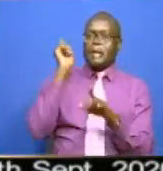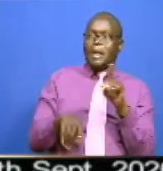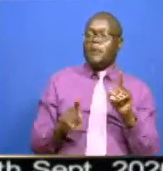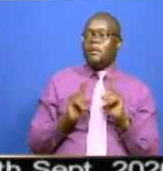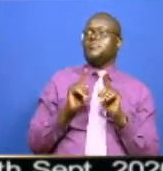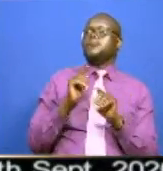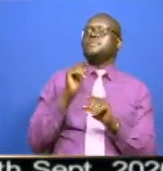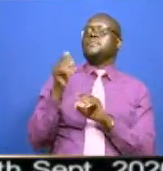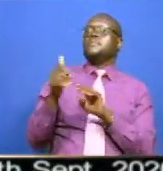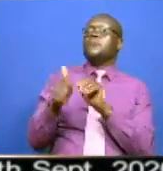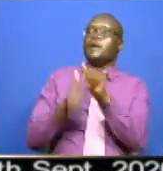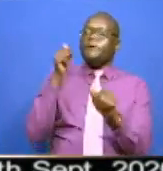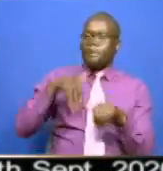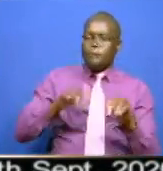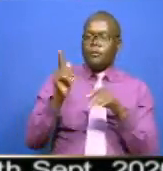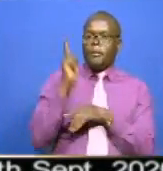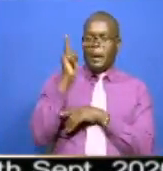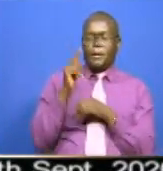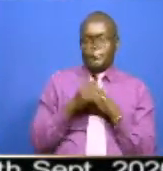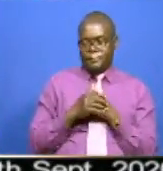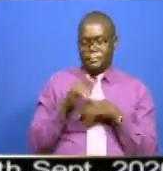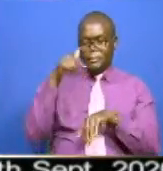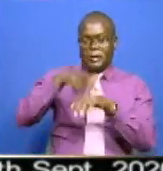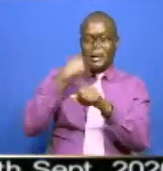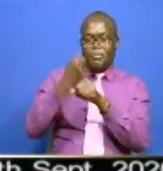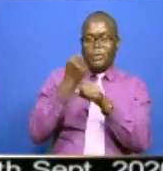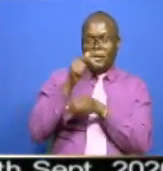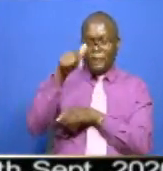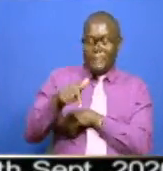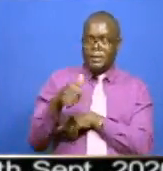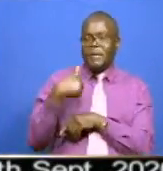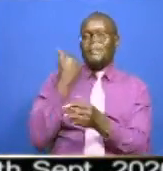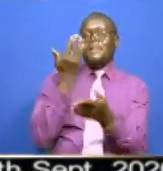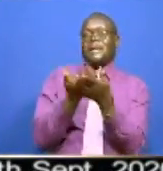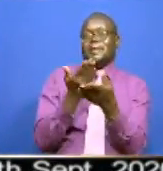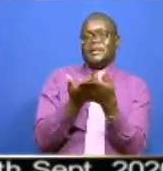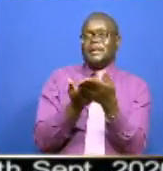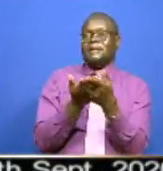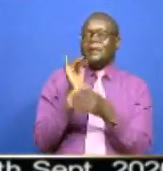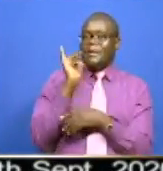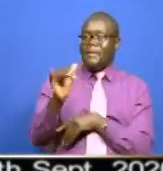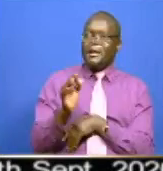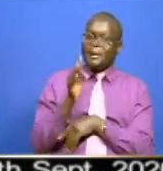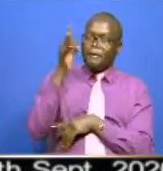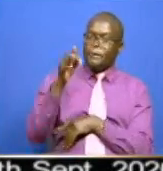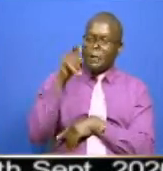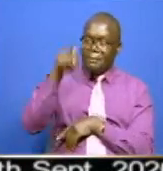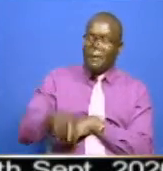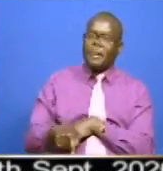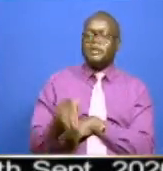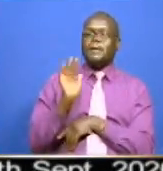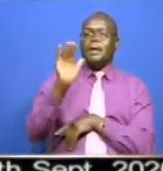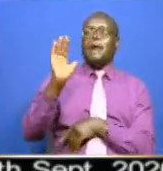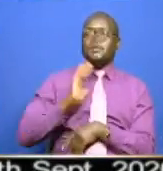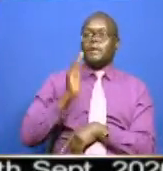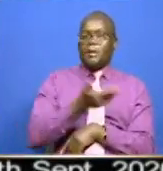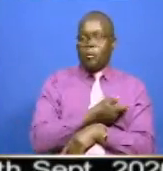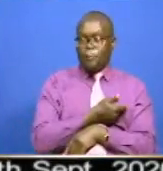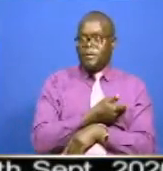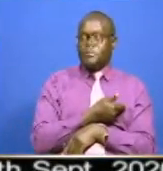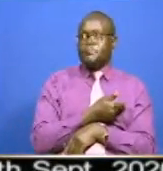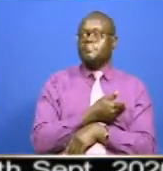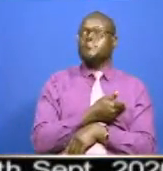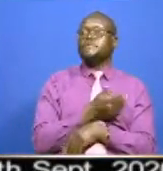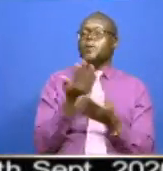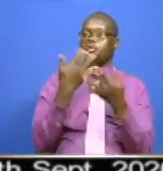behind the statute. But as we do this, Mr. Speaker, I suggest that in future we should also ask the Committee on Integration